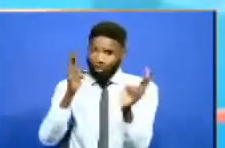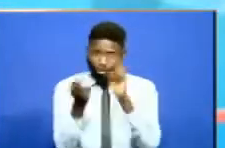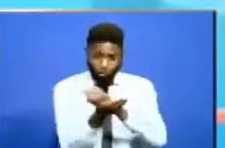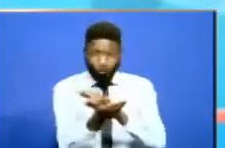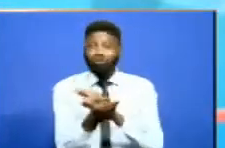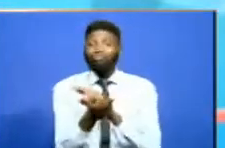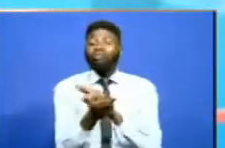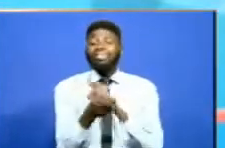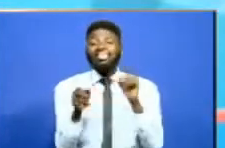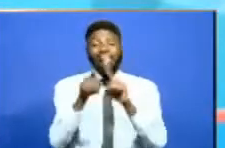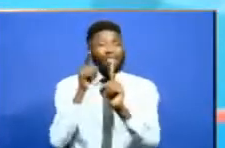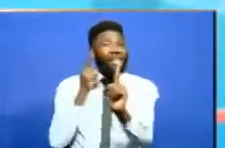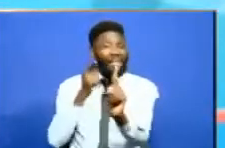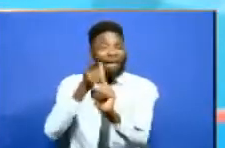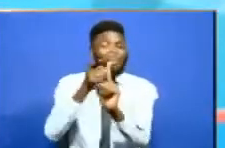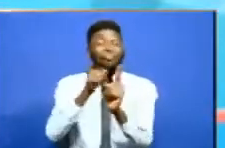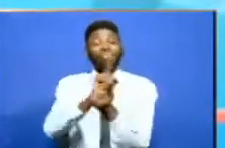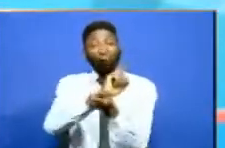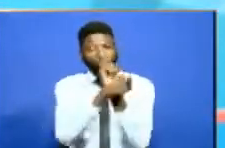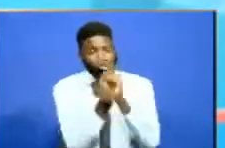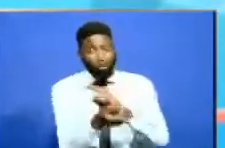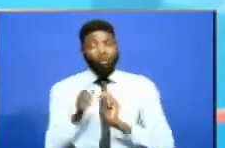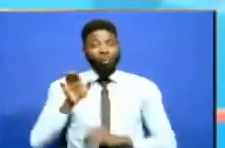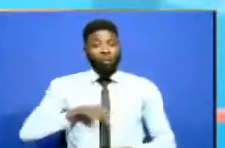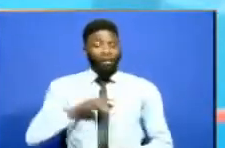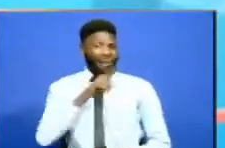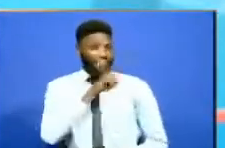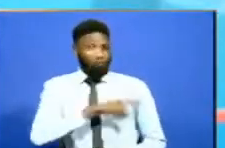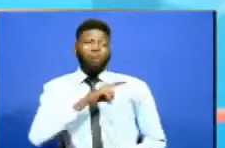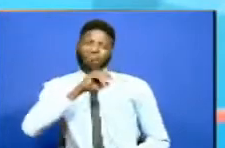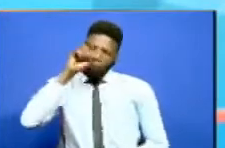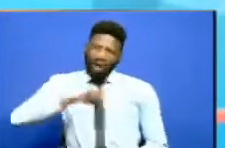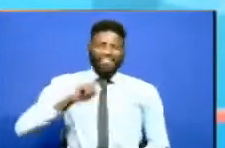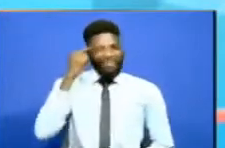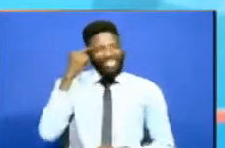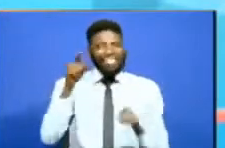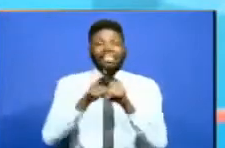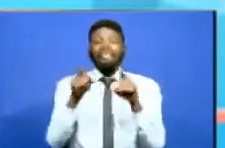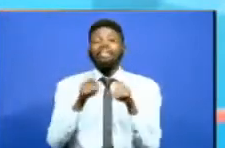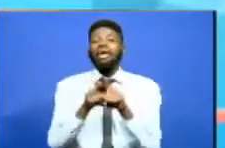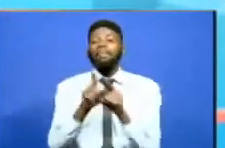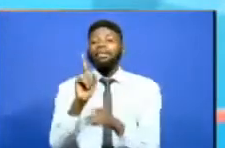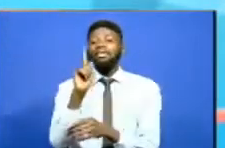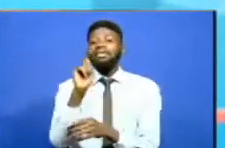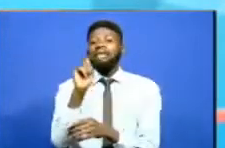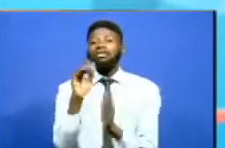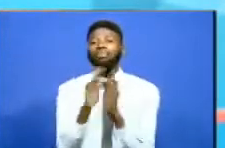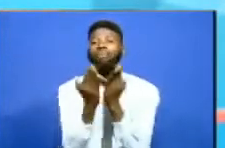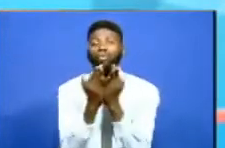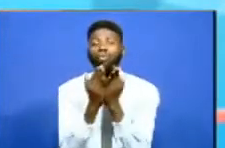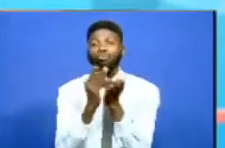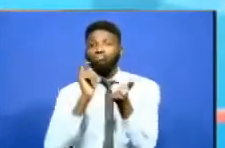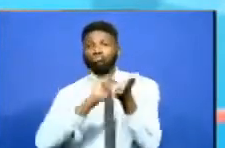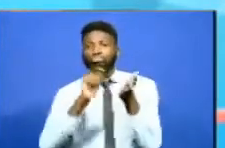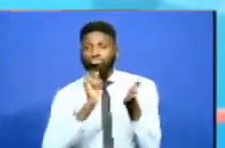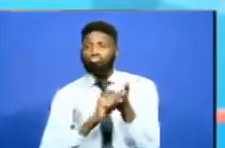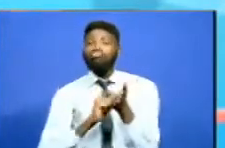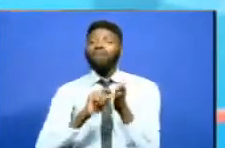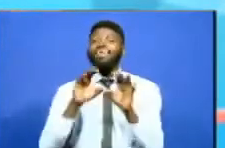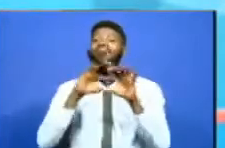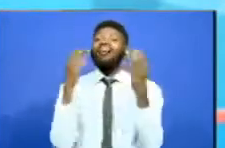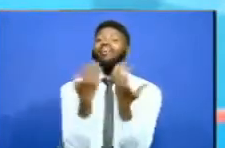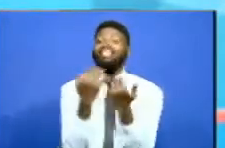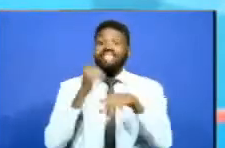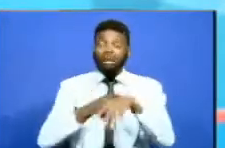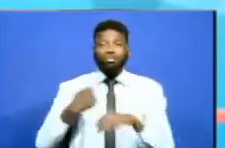woman's attitude, we need to think about it widely, even into the textbooks that we present to our daughters and our sons in class. When we